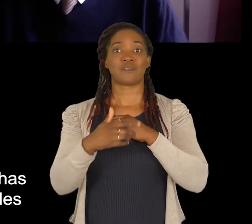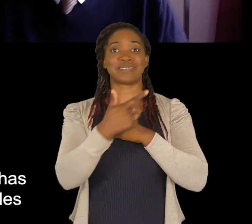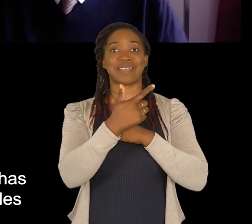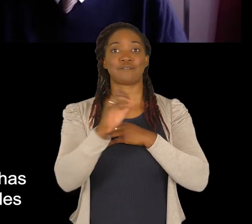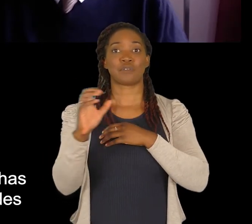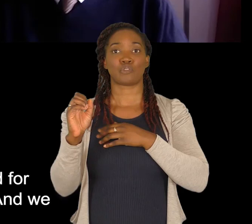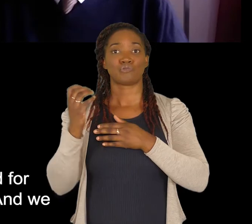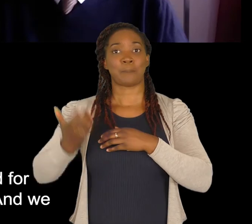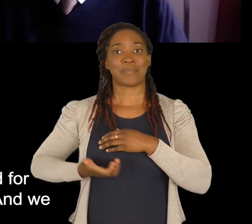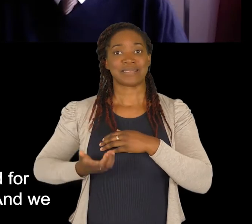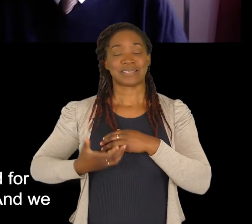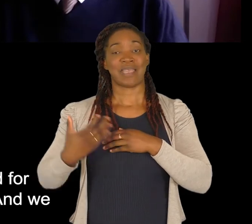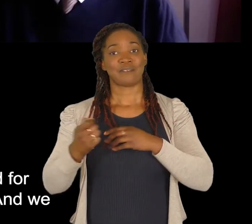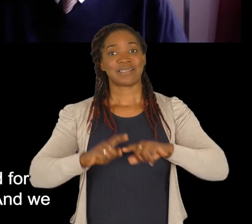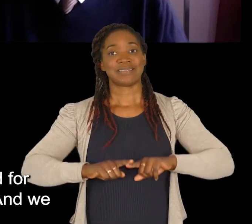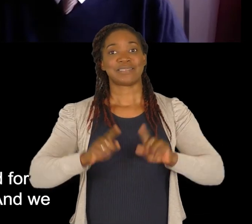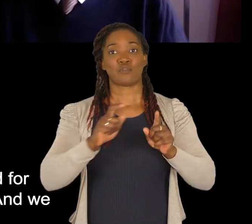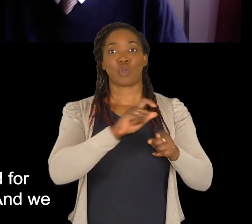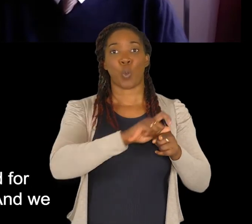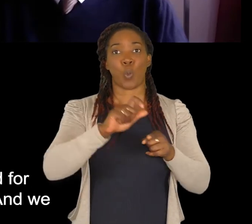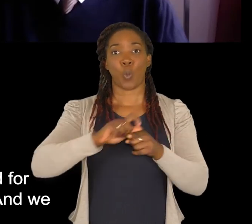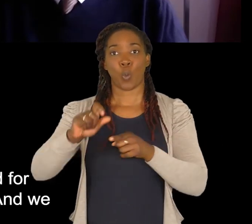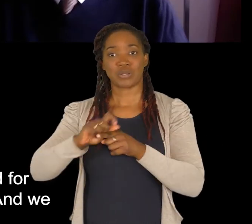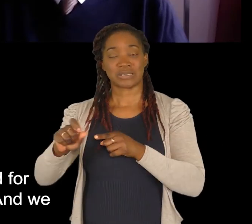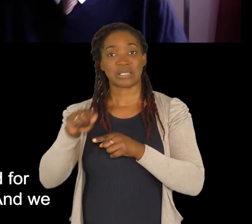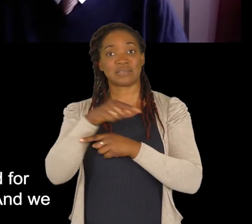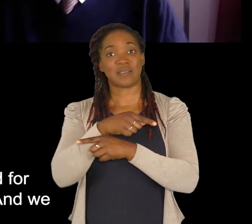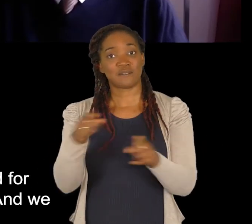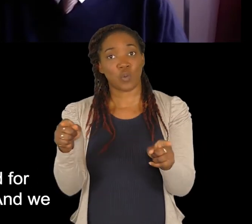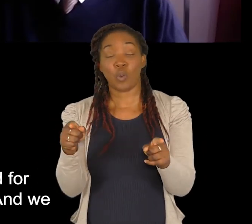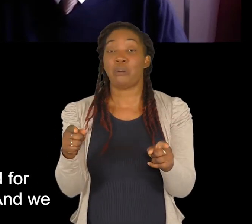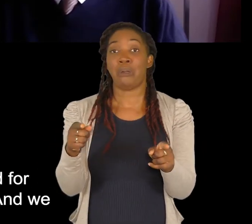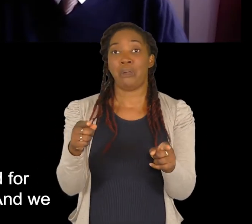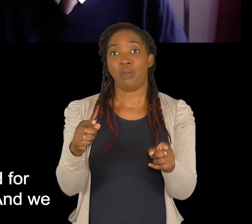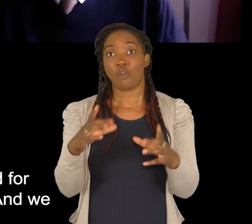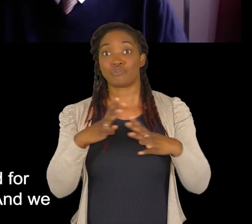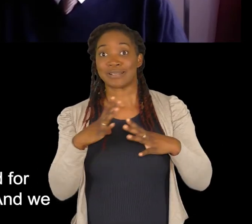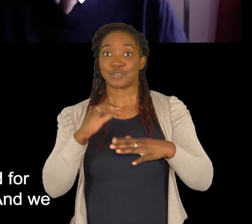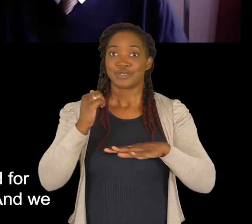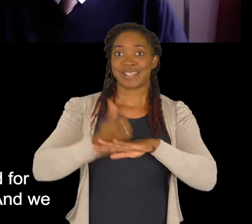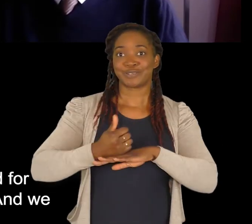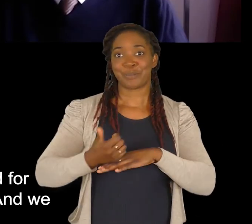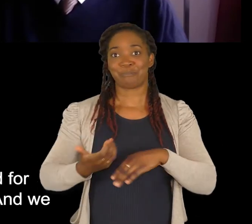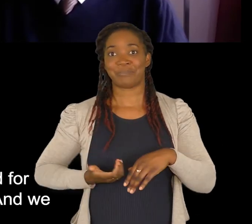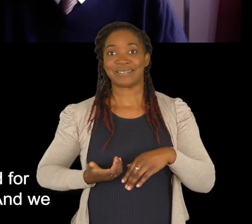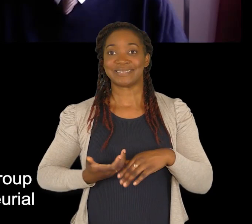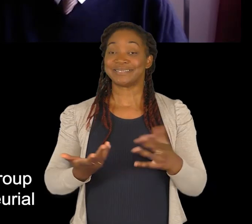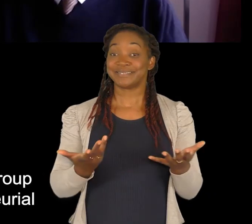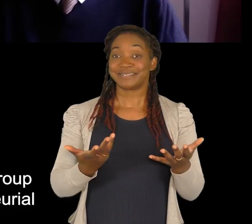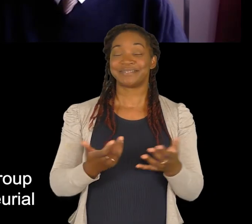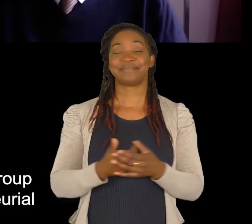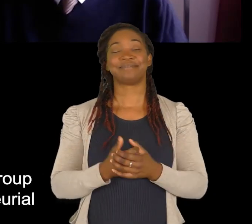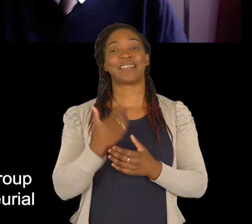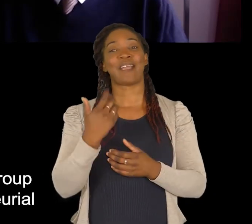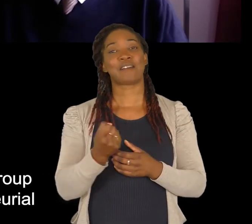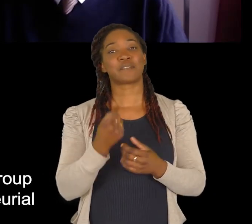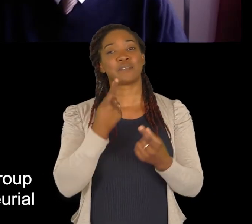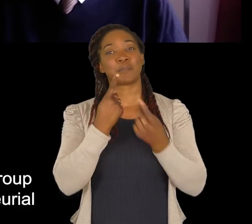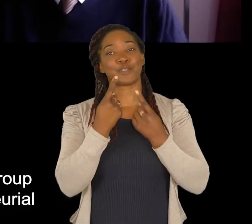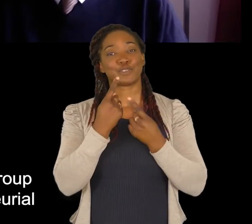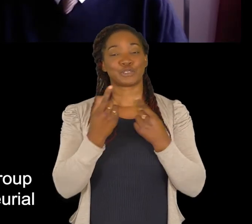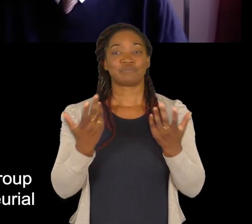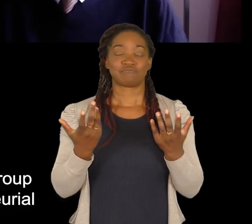businesses, provides different programs and courses designed for want-to-be entrepreneurs and entrepreneurs. We've also got